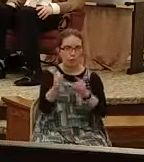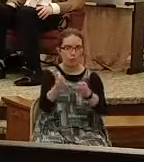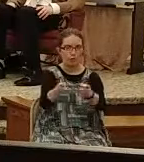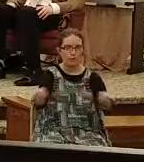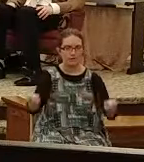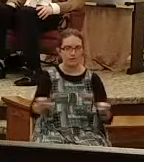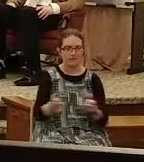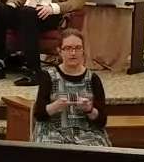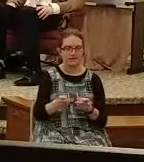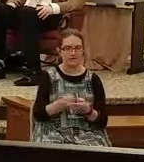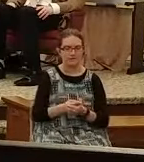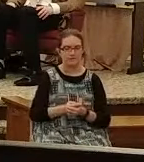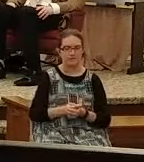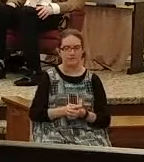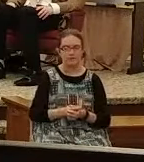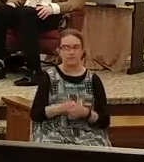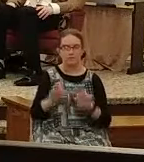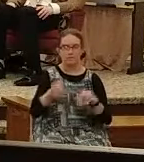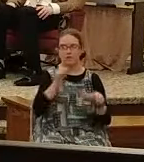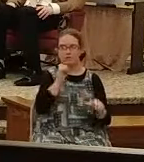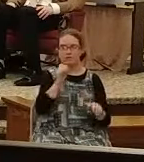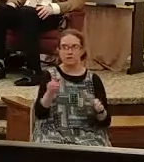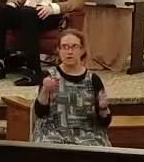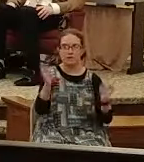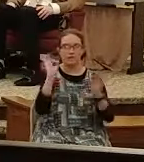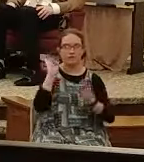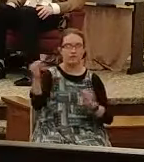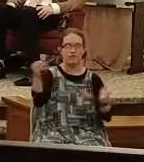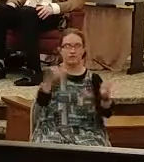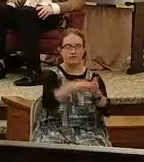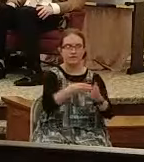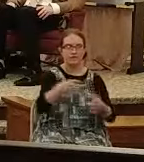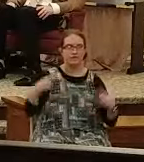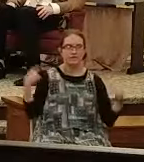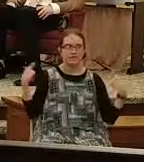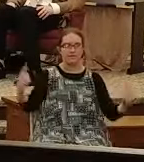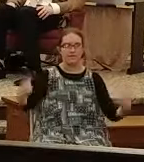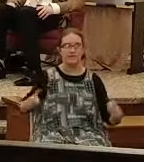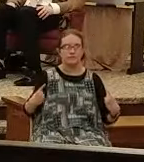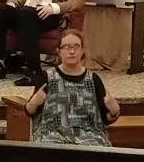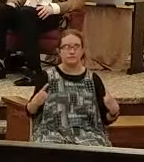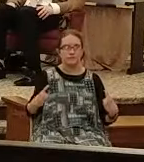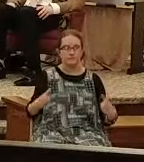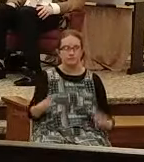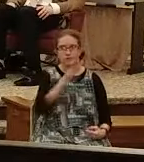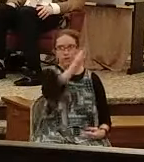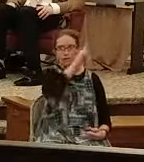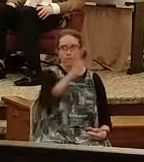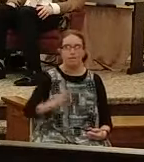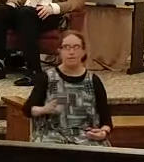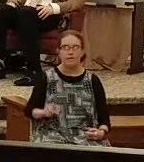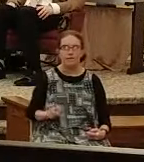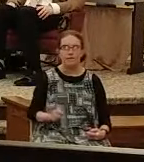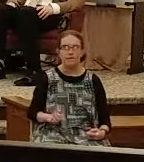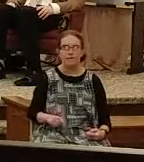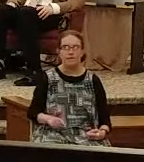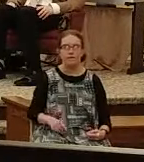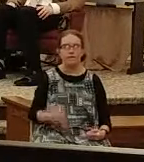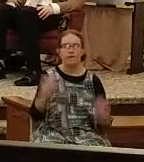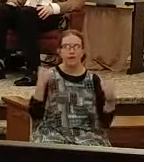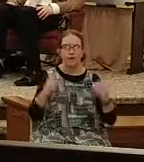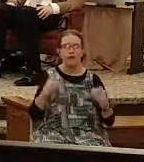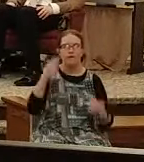places. But they don't preach against sin. Amen. The Lord. You gotta